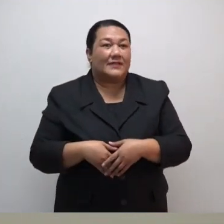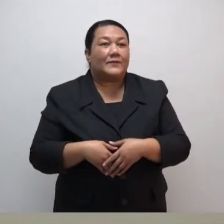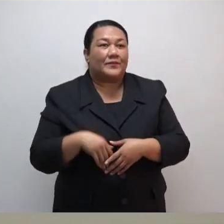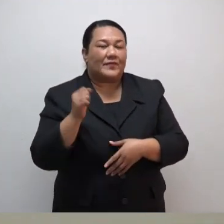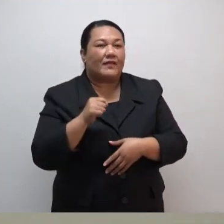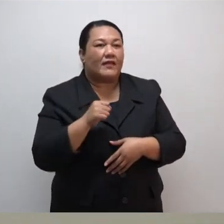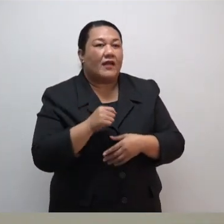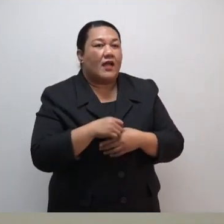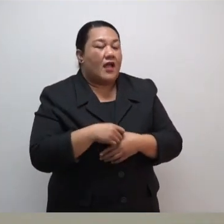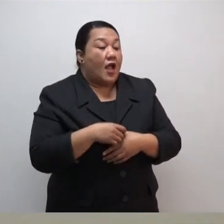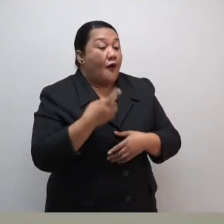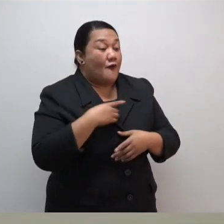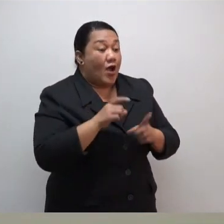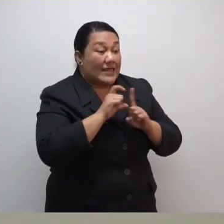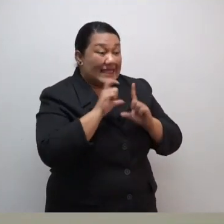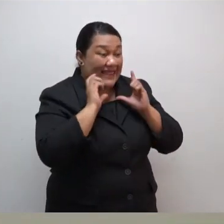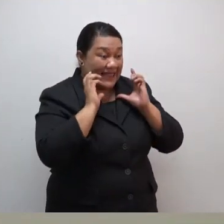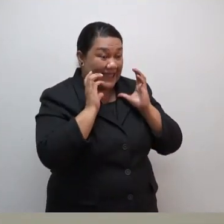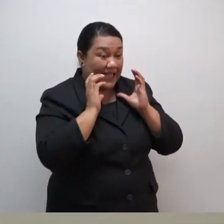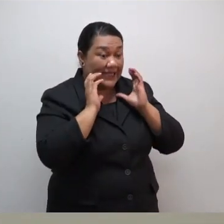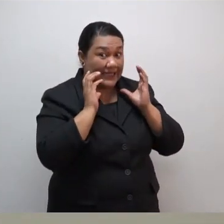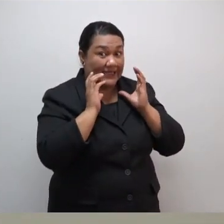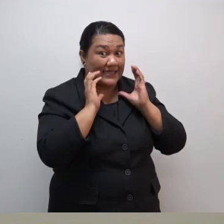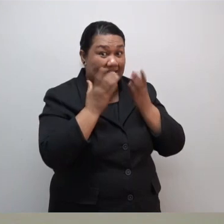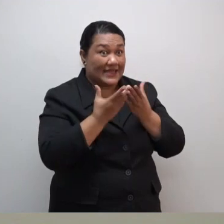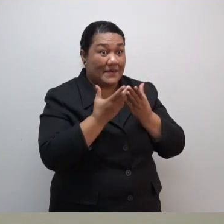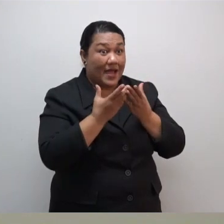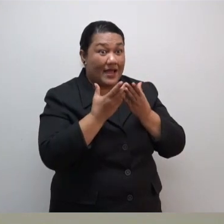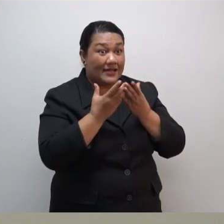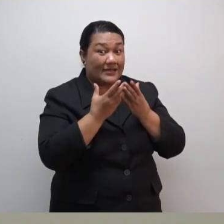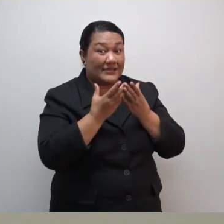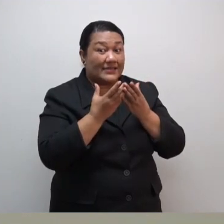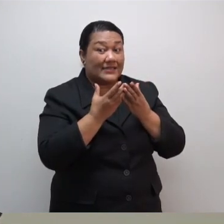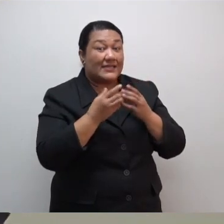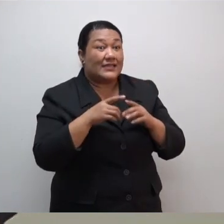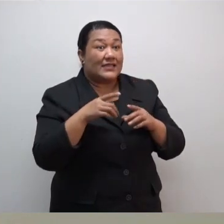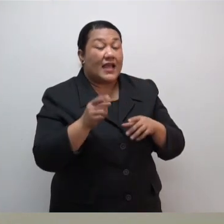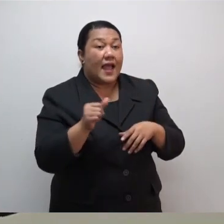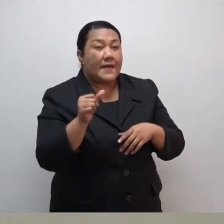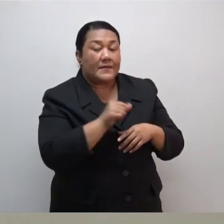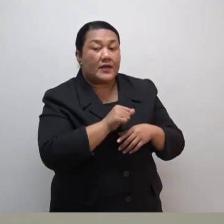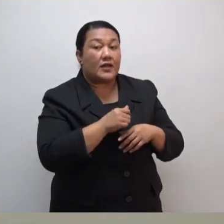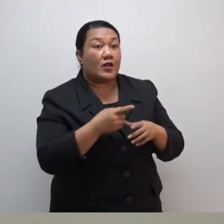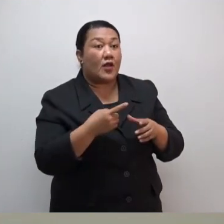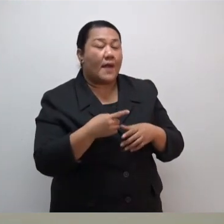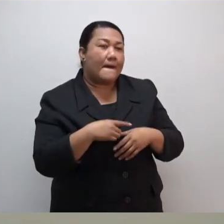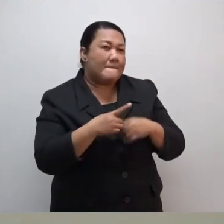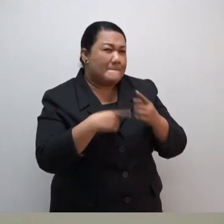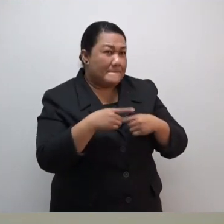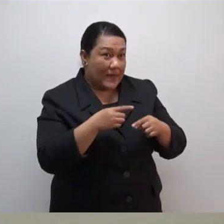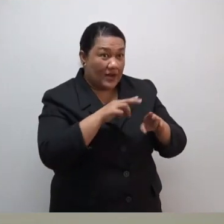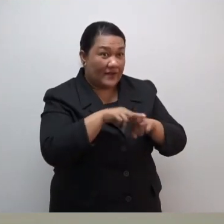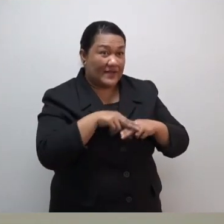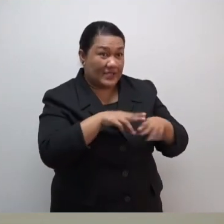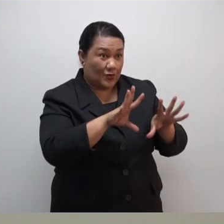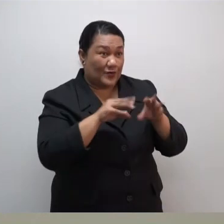plans for December has announced that routes and planes that will be visiting Fiji I believe this is good news. Are we